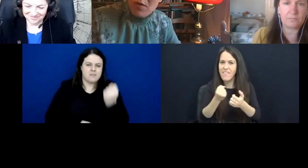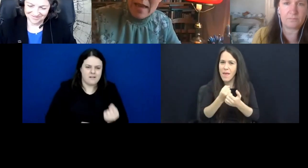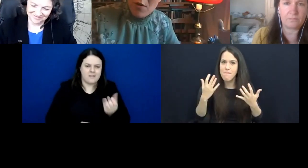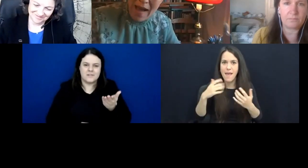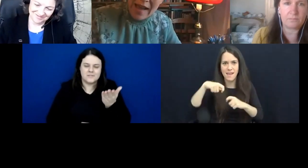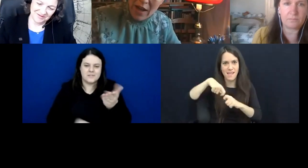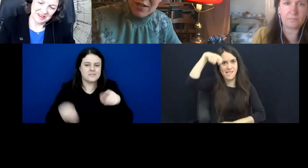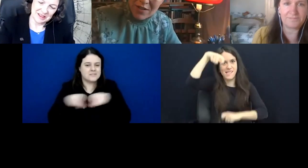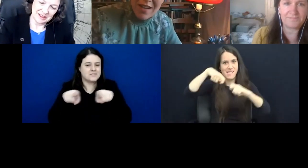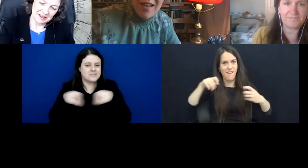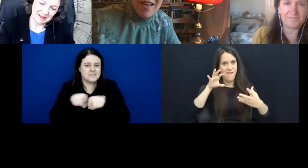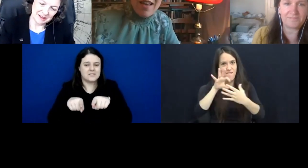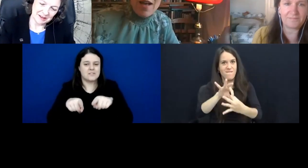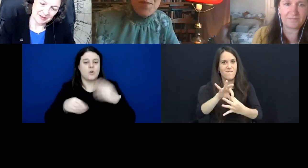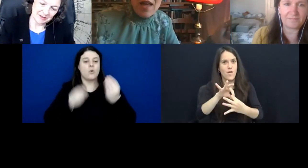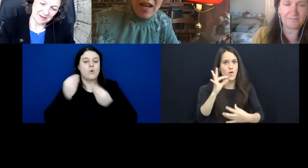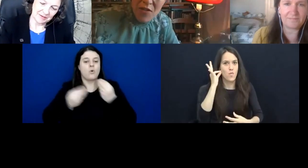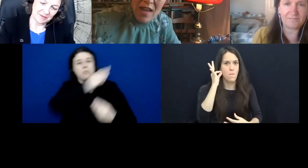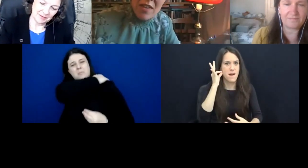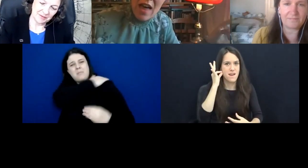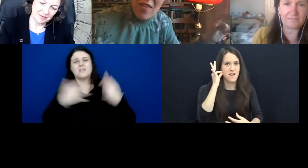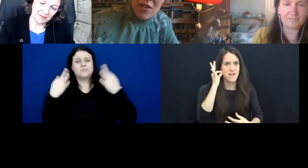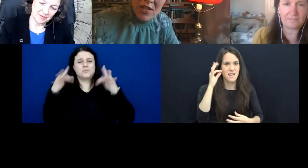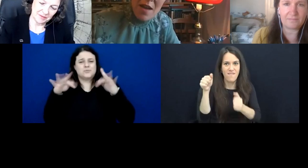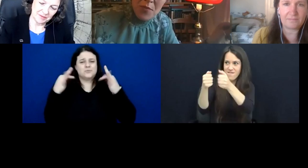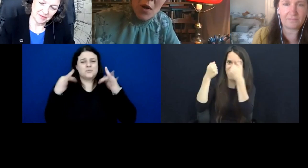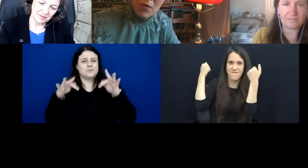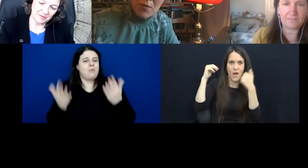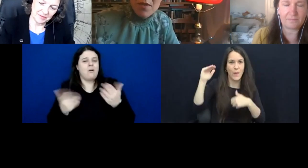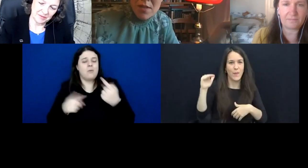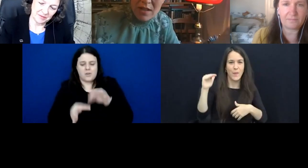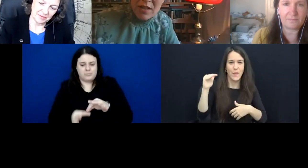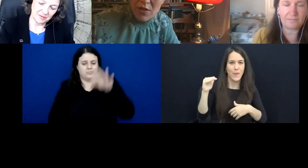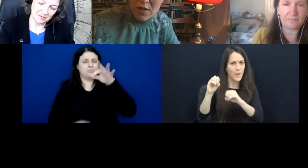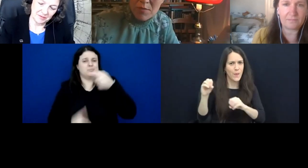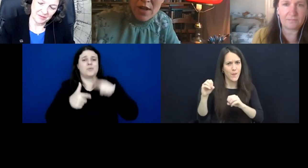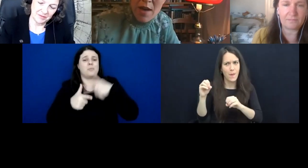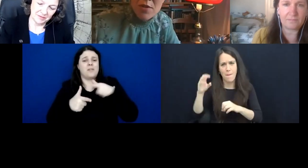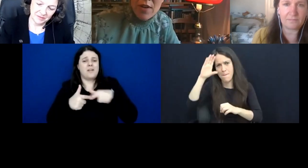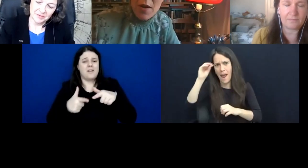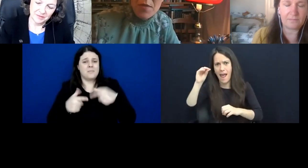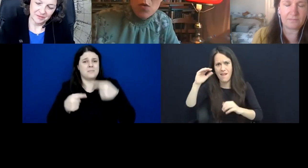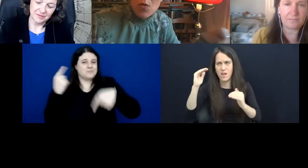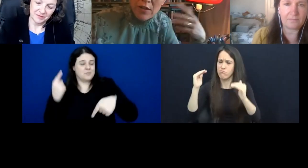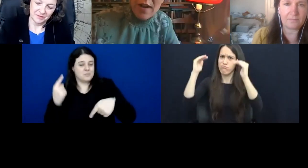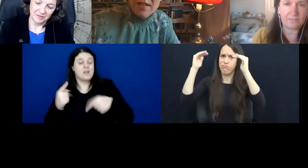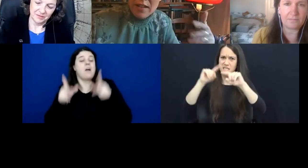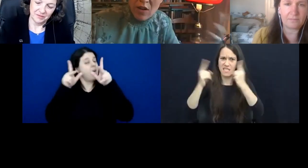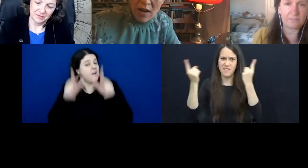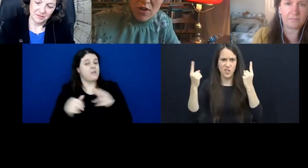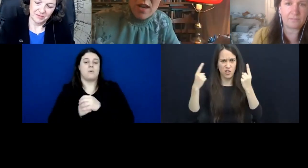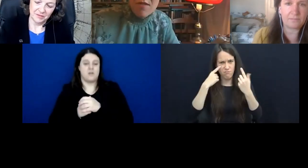and it will make your back hurt. And I think that the same problem still goes sometimes for